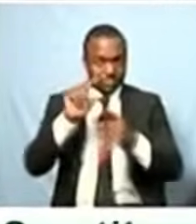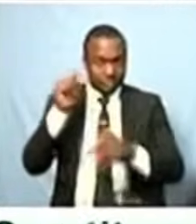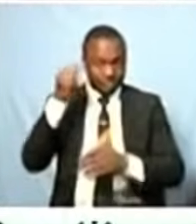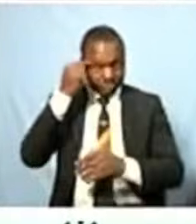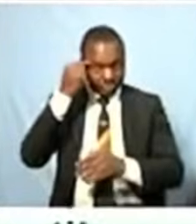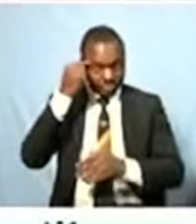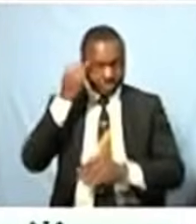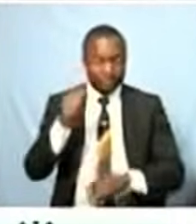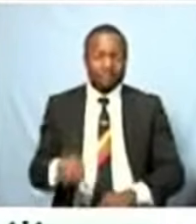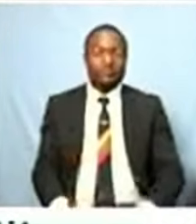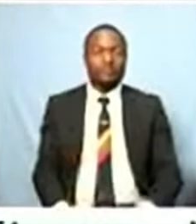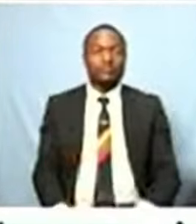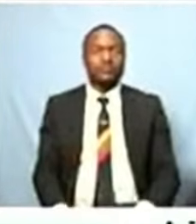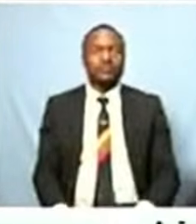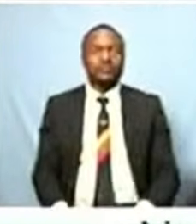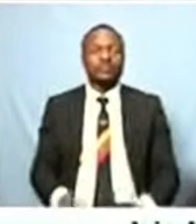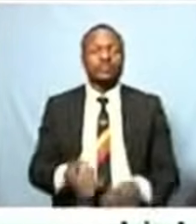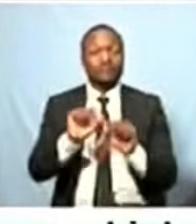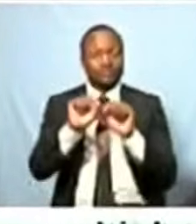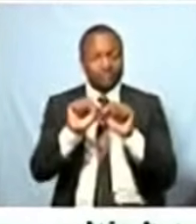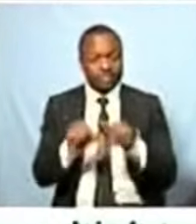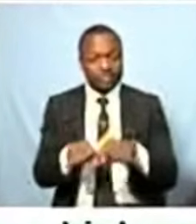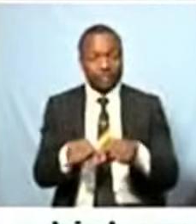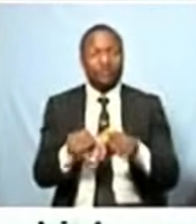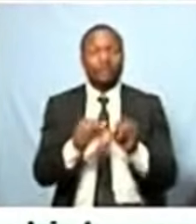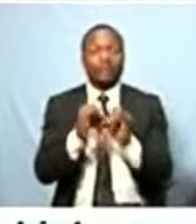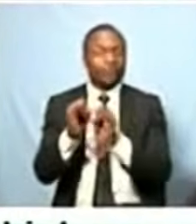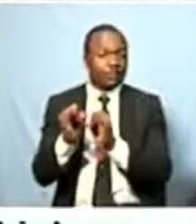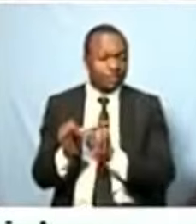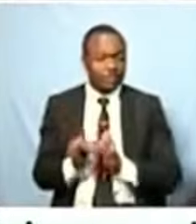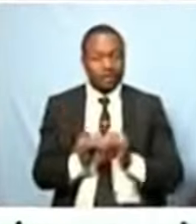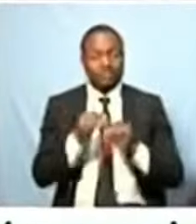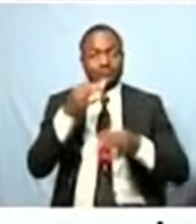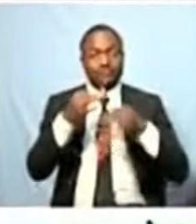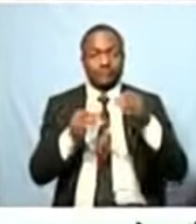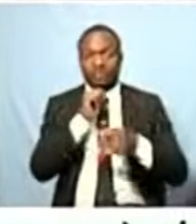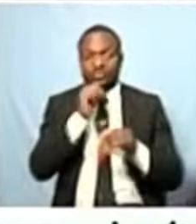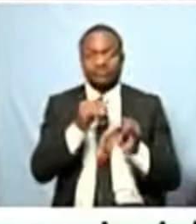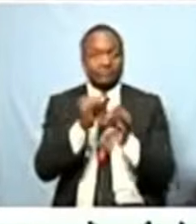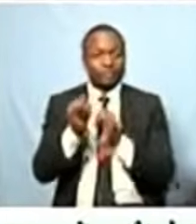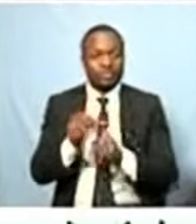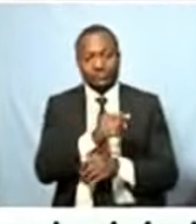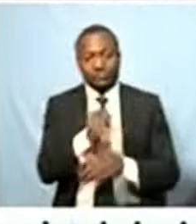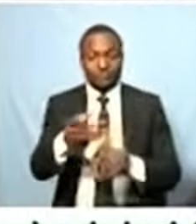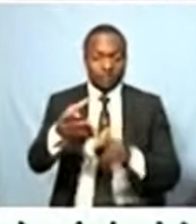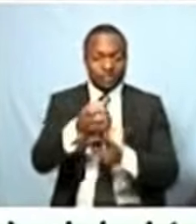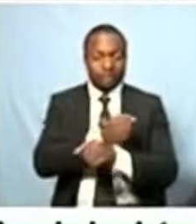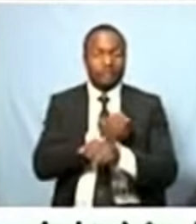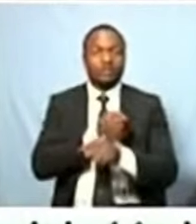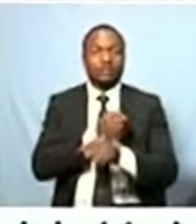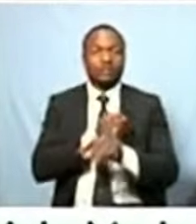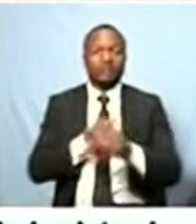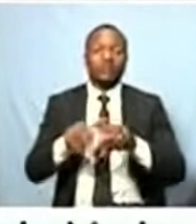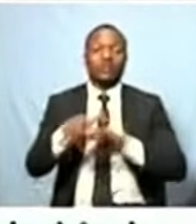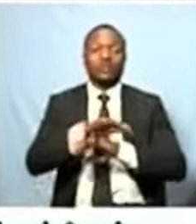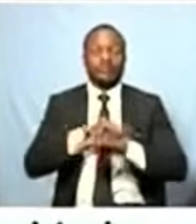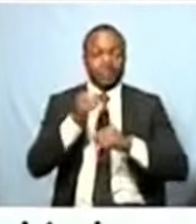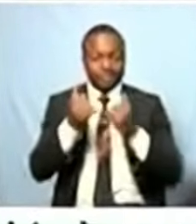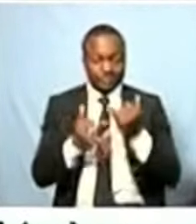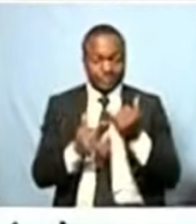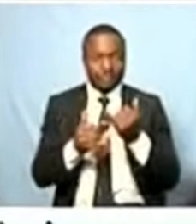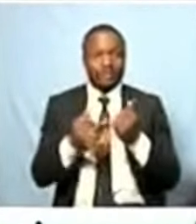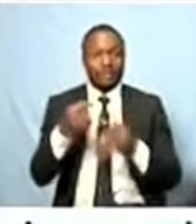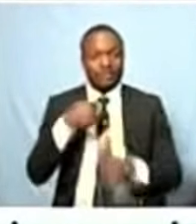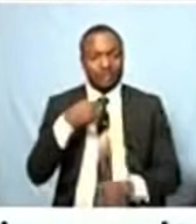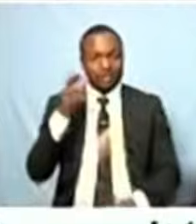governments can be executed, and if they are not executed, those that take over complete. So I